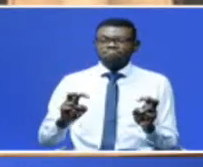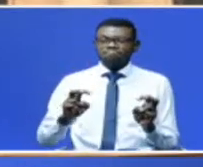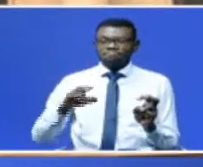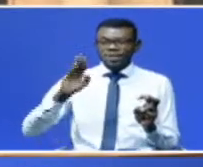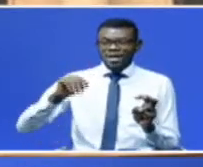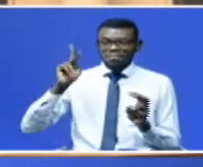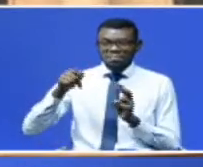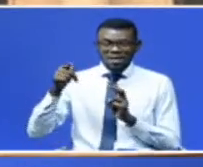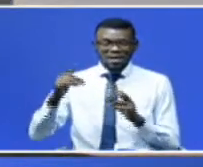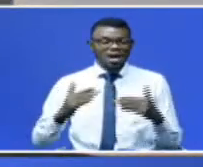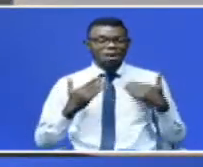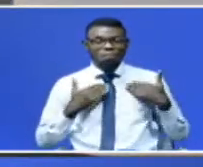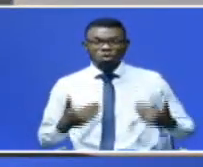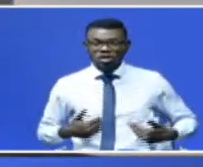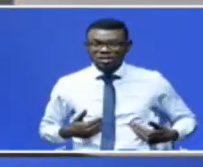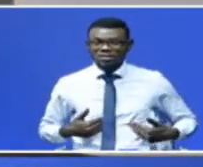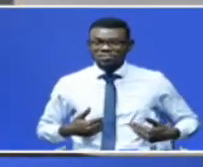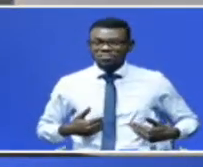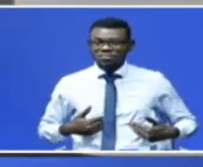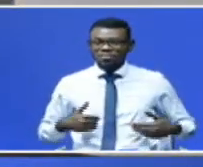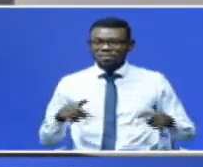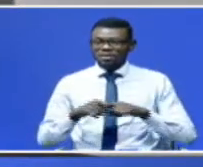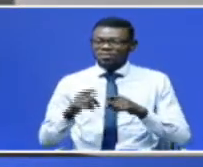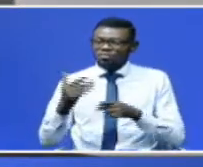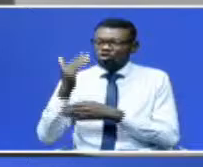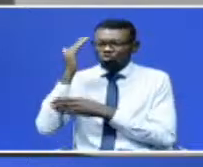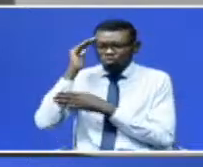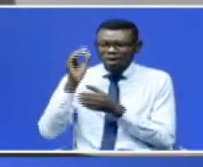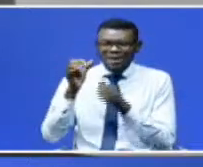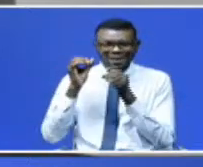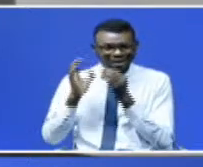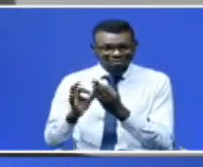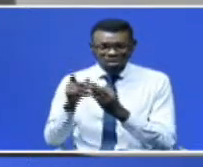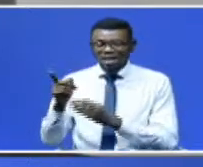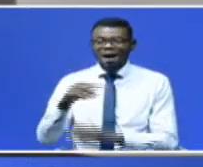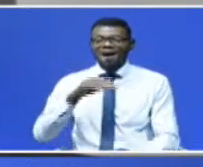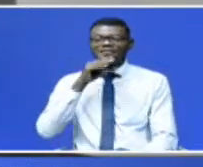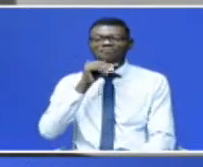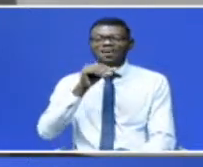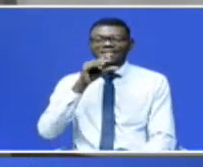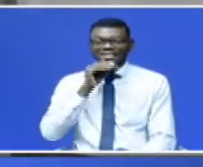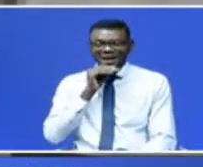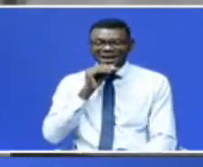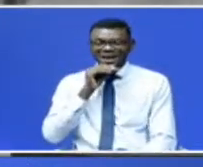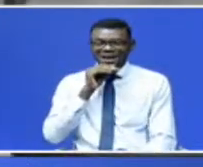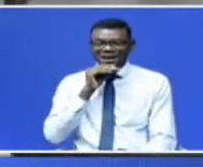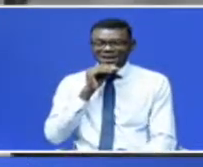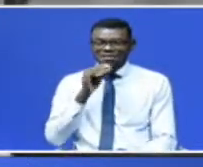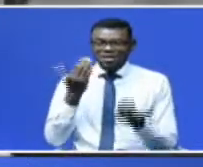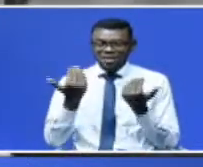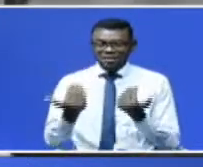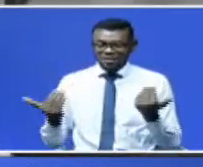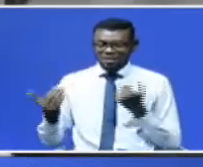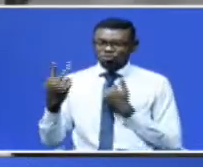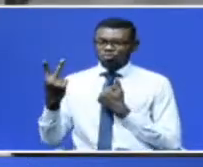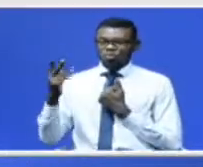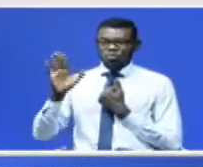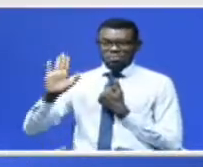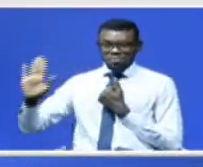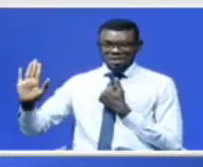of parliament and a paternity test be conducted to establish if he is the father to her two